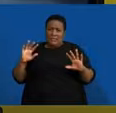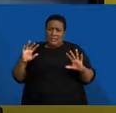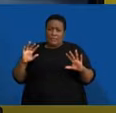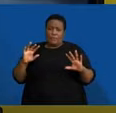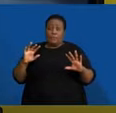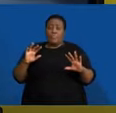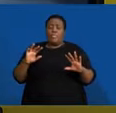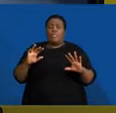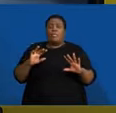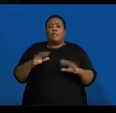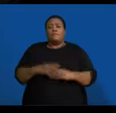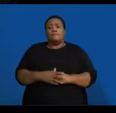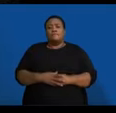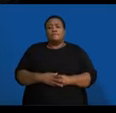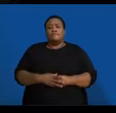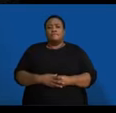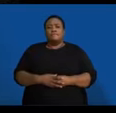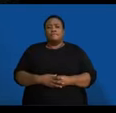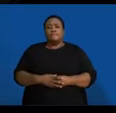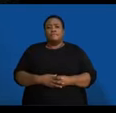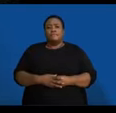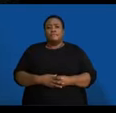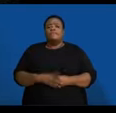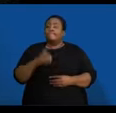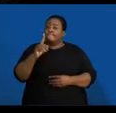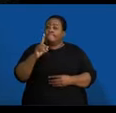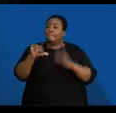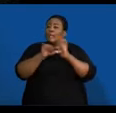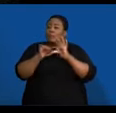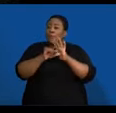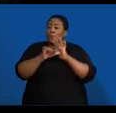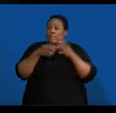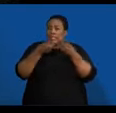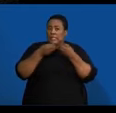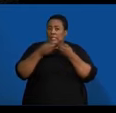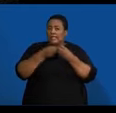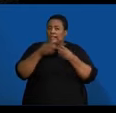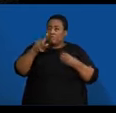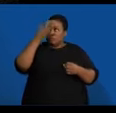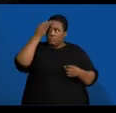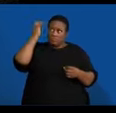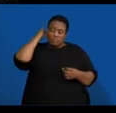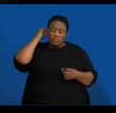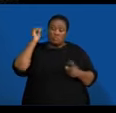graphs. Now, the most important thing now that I will leave with you